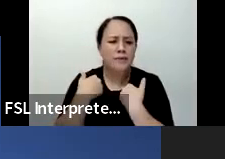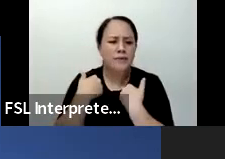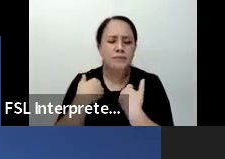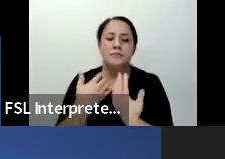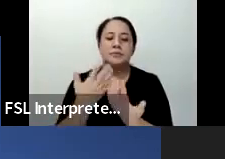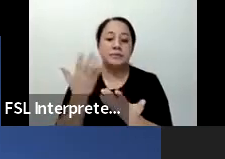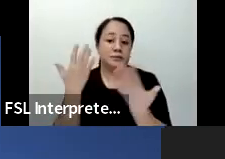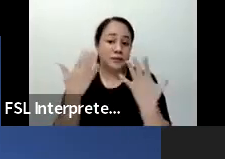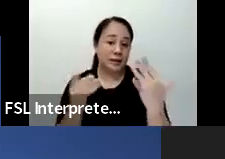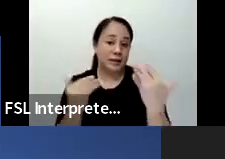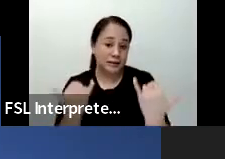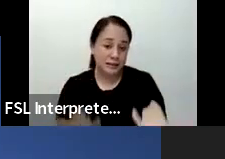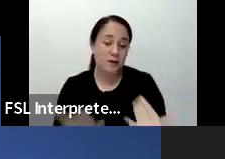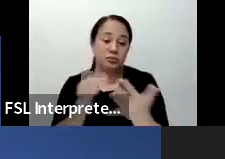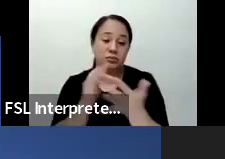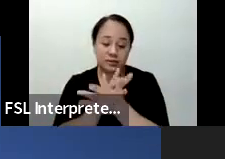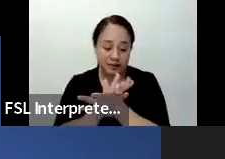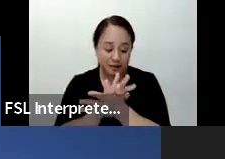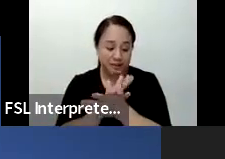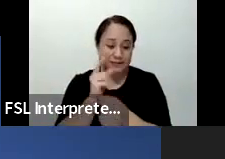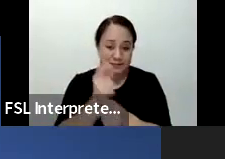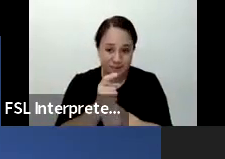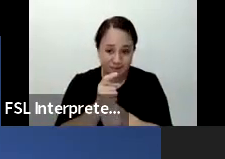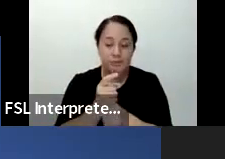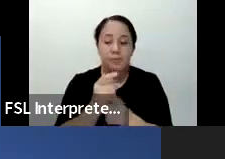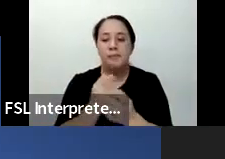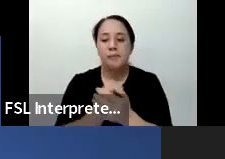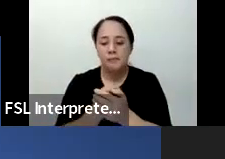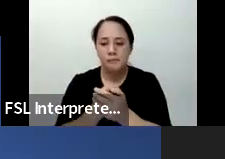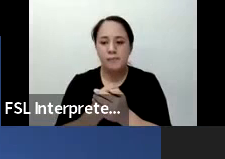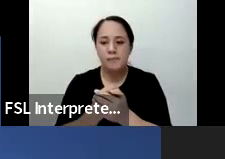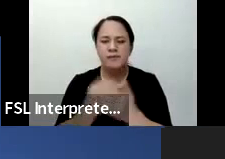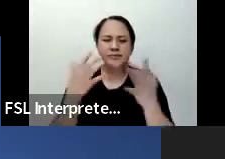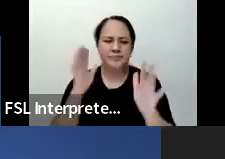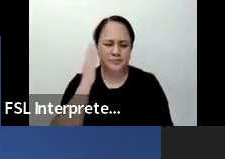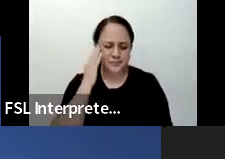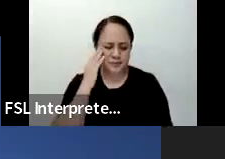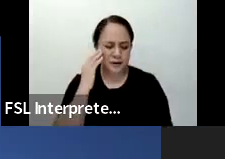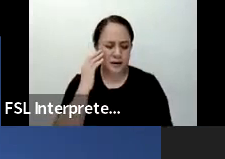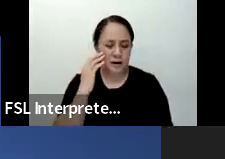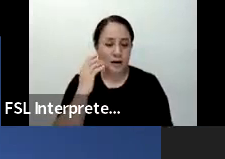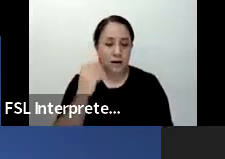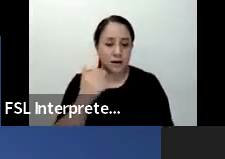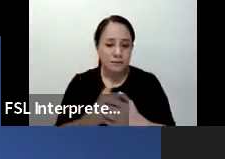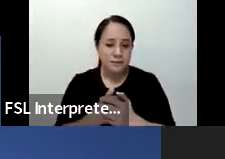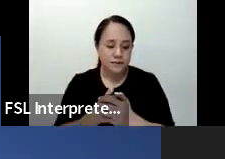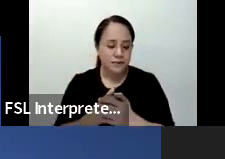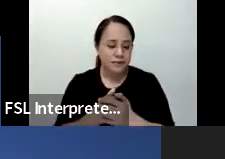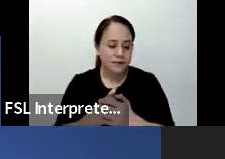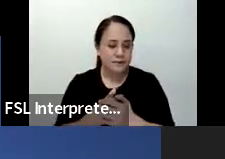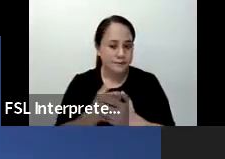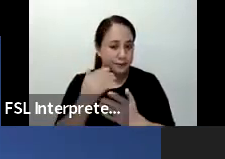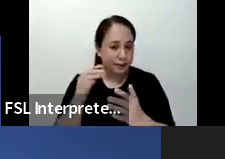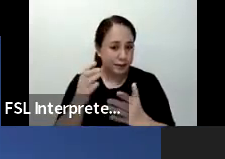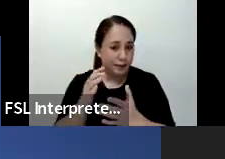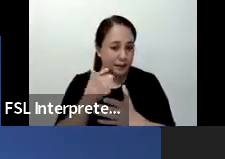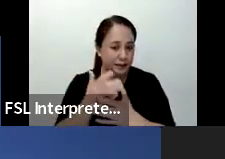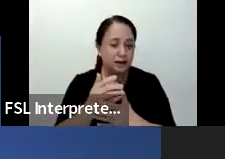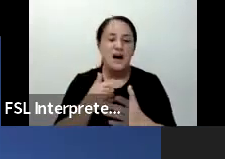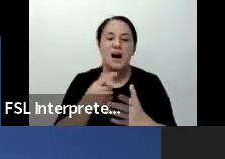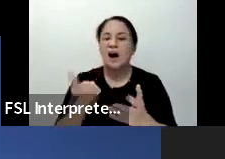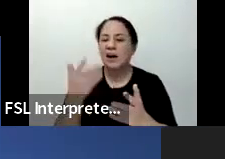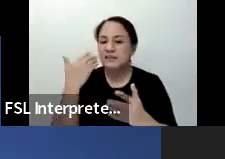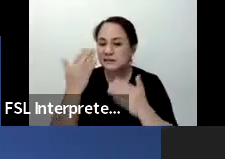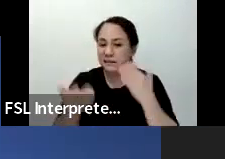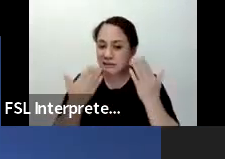we are in a pandemic, and we know that a share of those excess deaths come from COVID-19